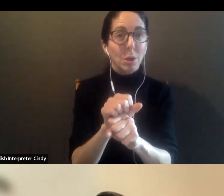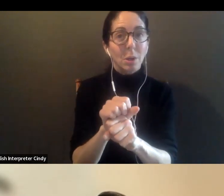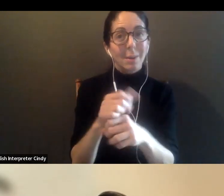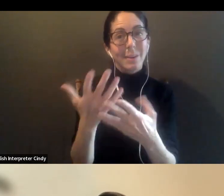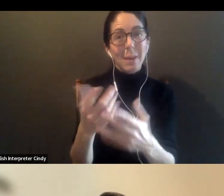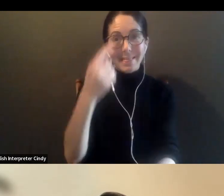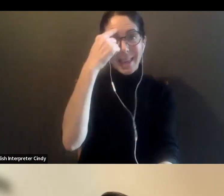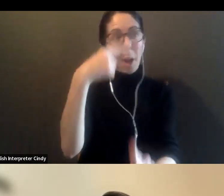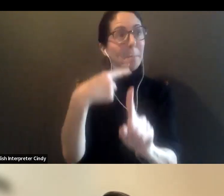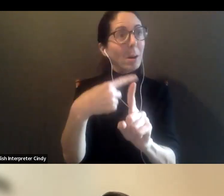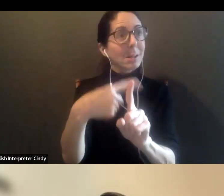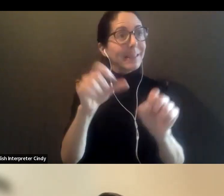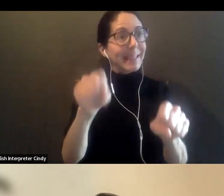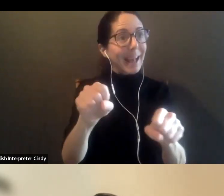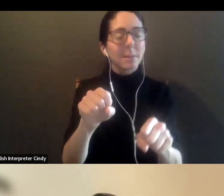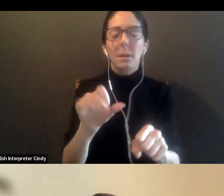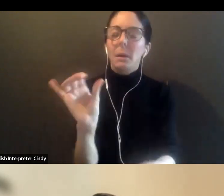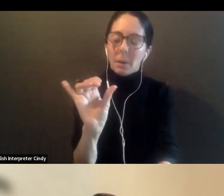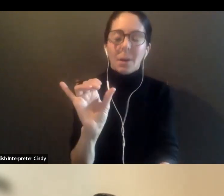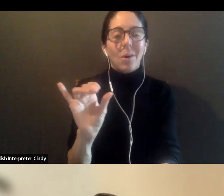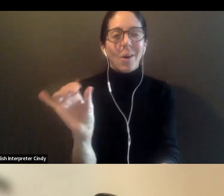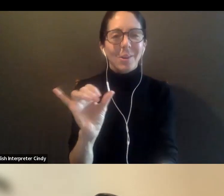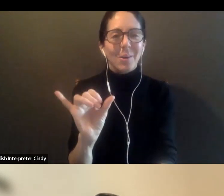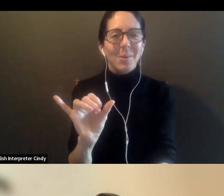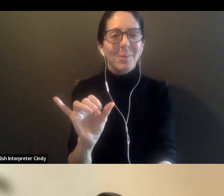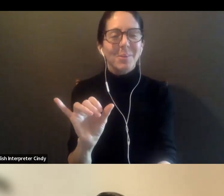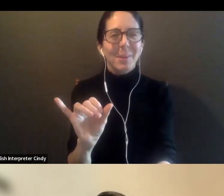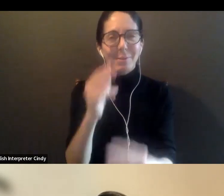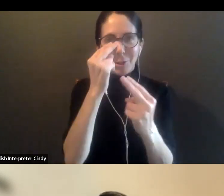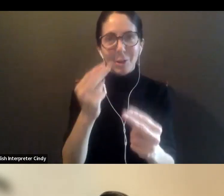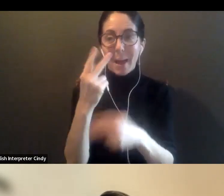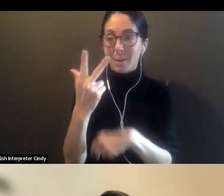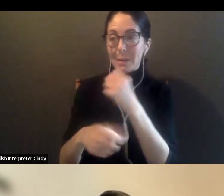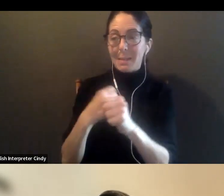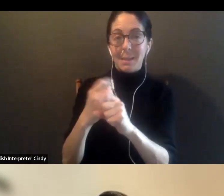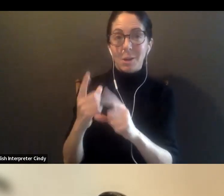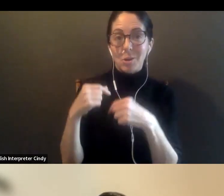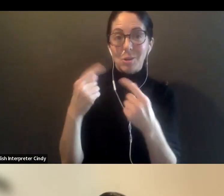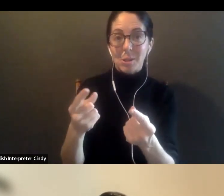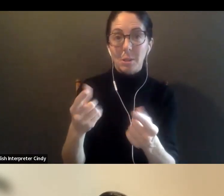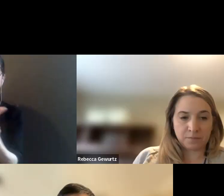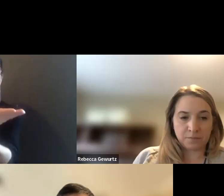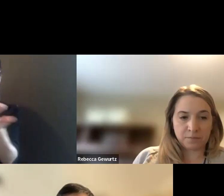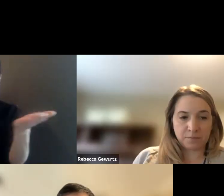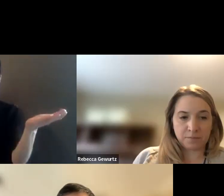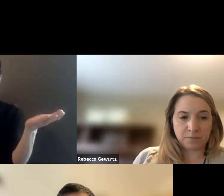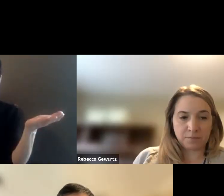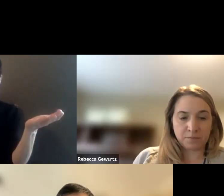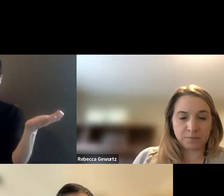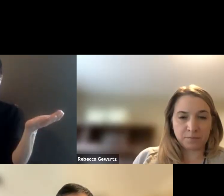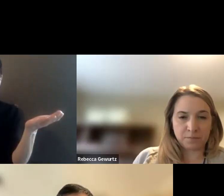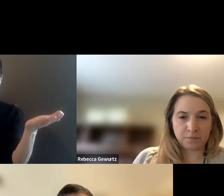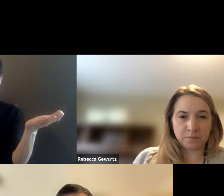a good thing, but also from the perspective of how over the past 3 years now has society